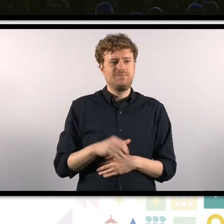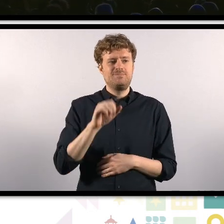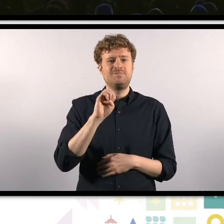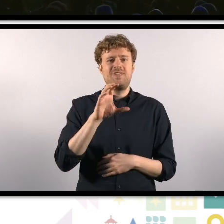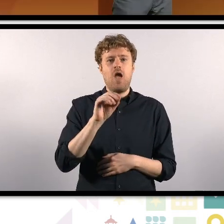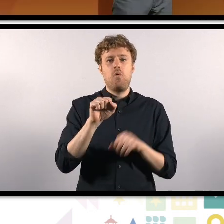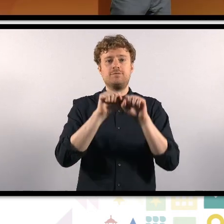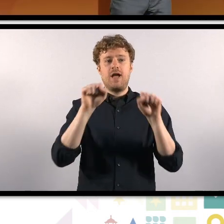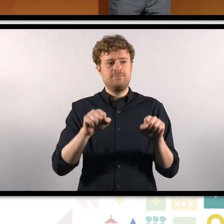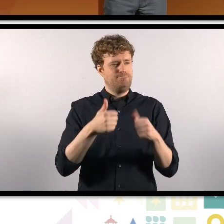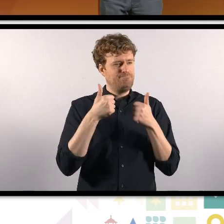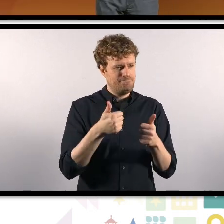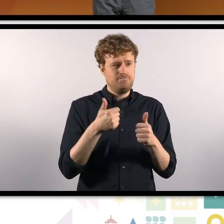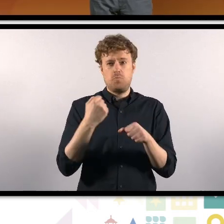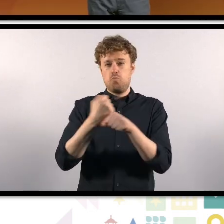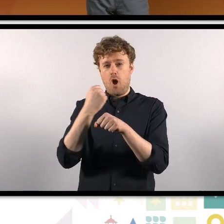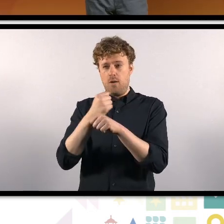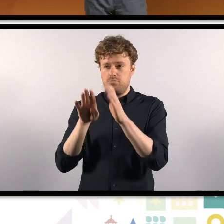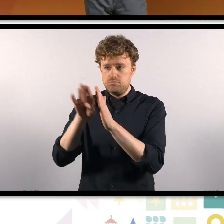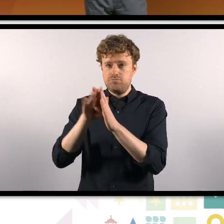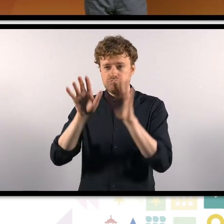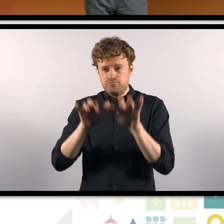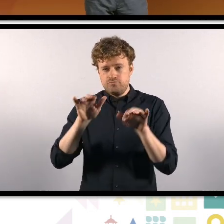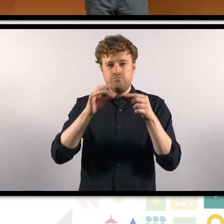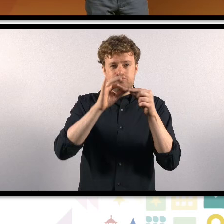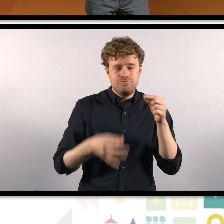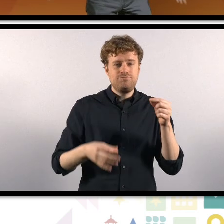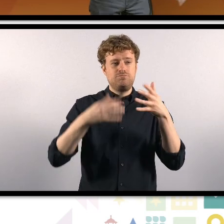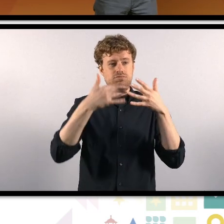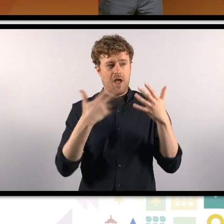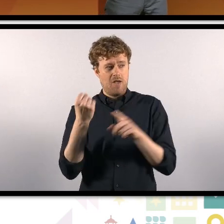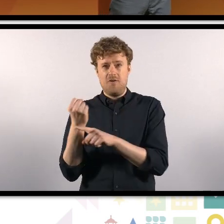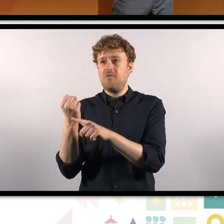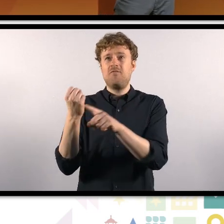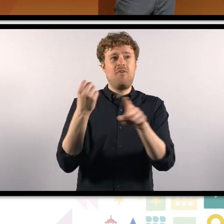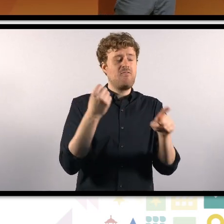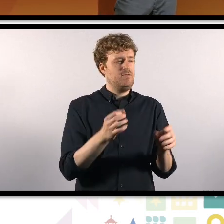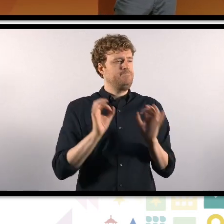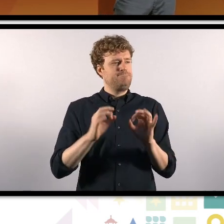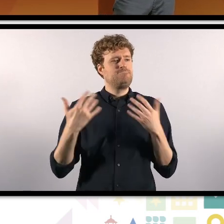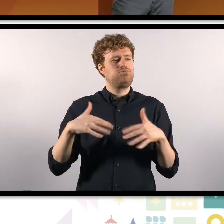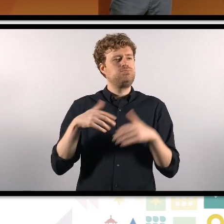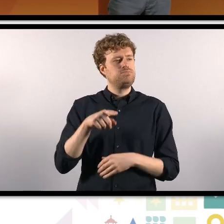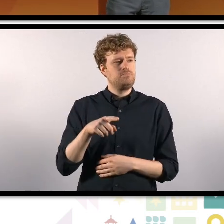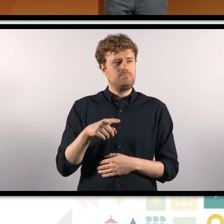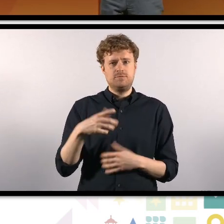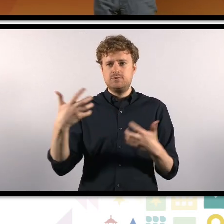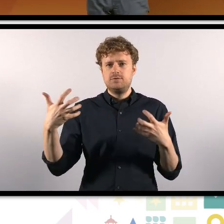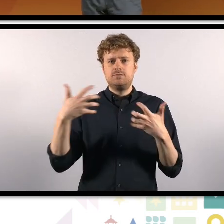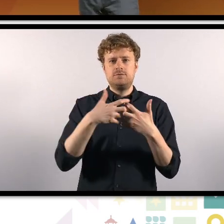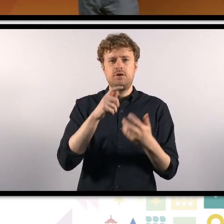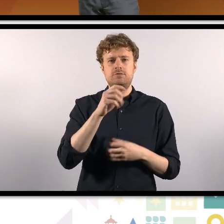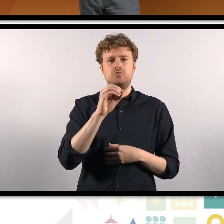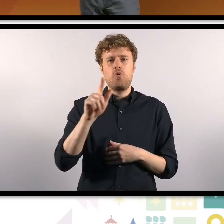being able to plug and play, pulling data in with different connectors, etc. So now